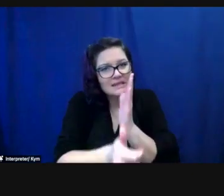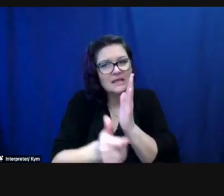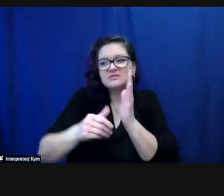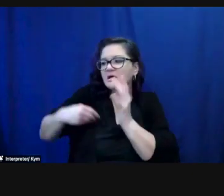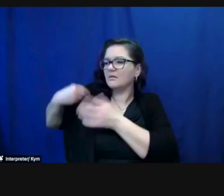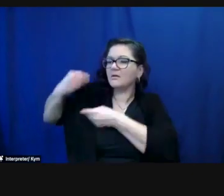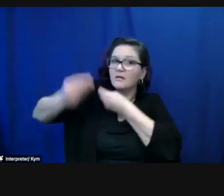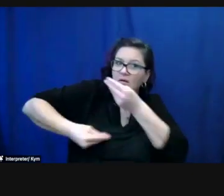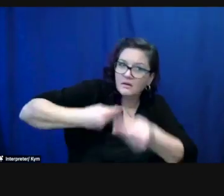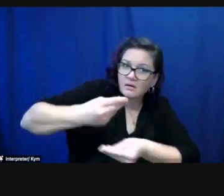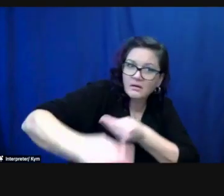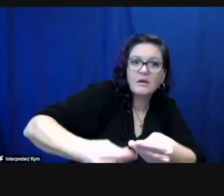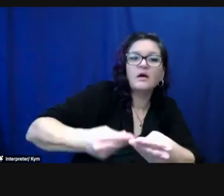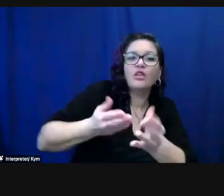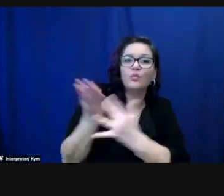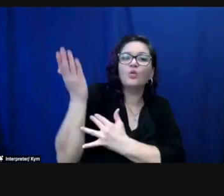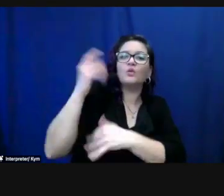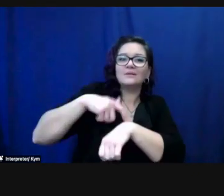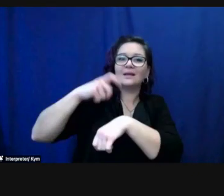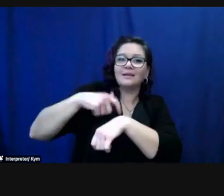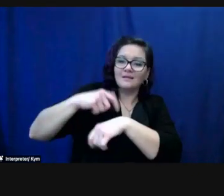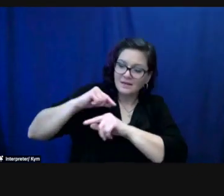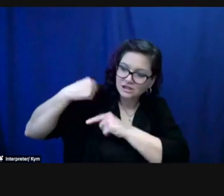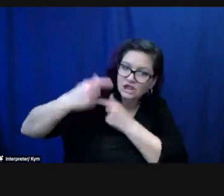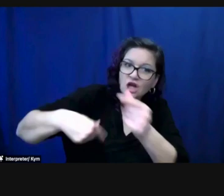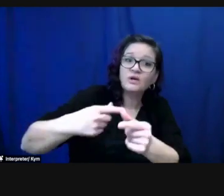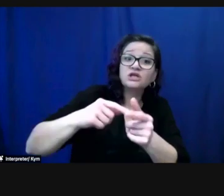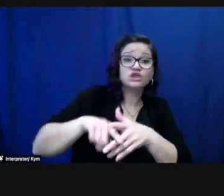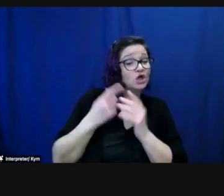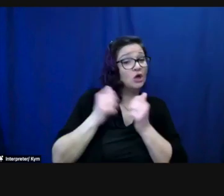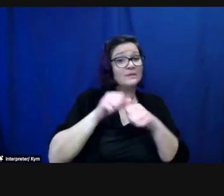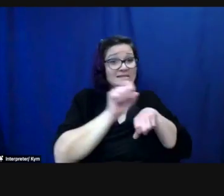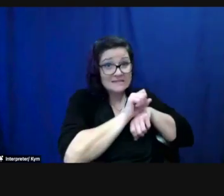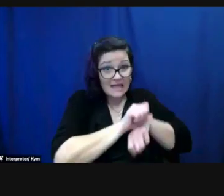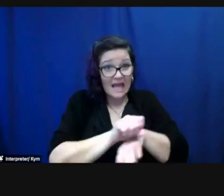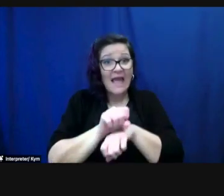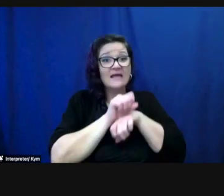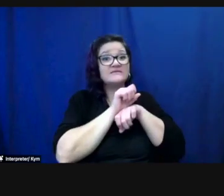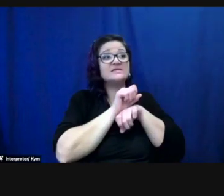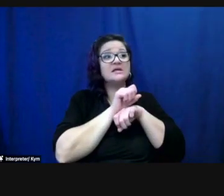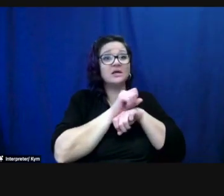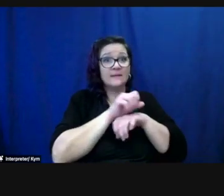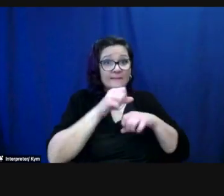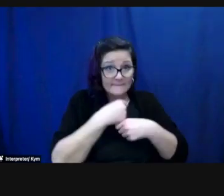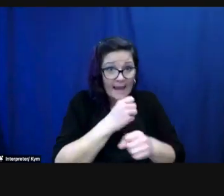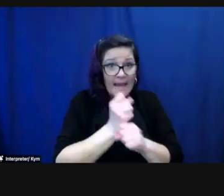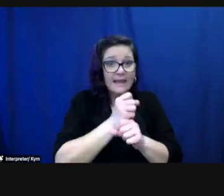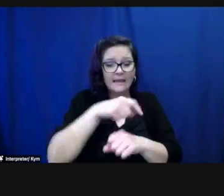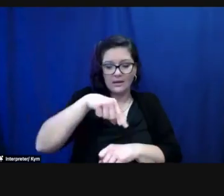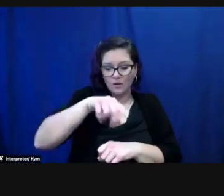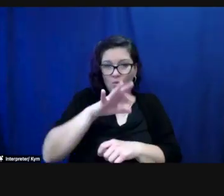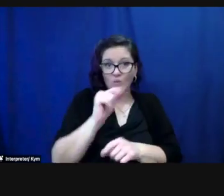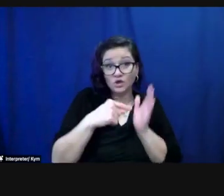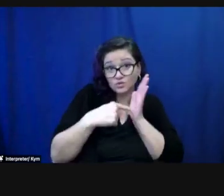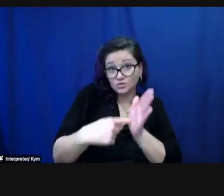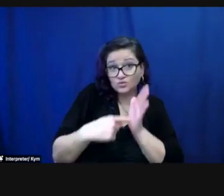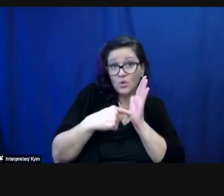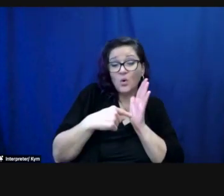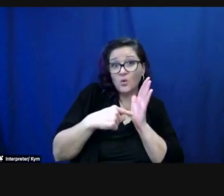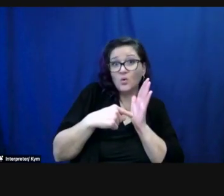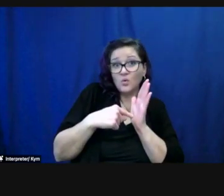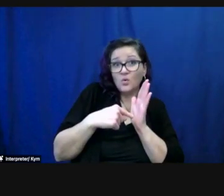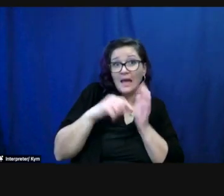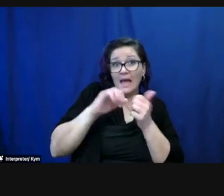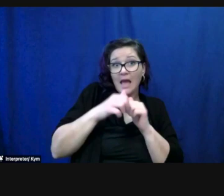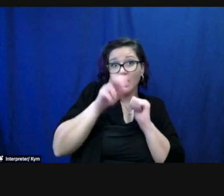from one generation to the other. And it started with the slaves teaching, doing the quilts to show how to get this travel